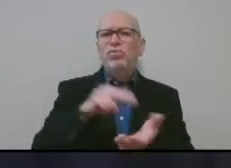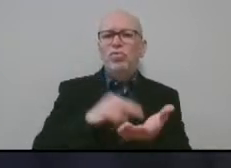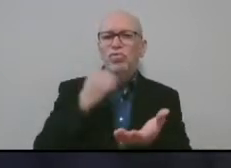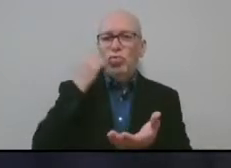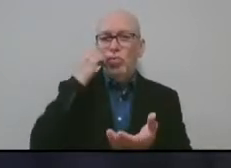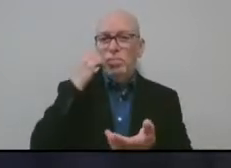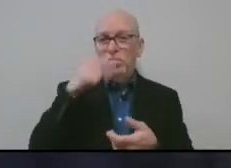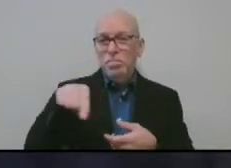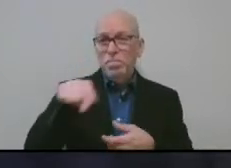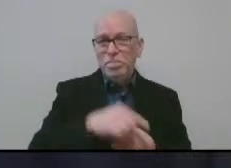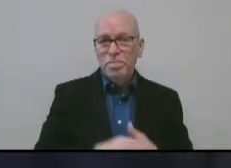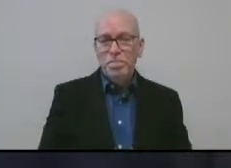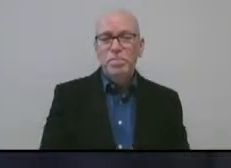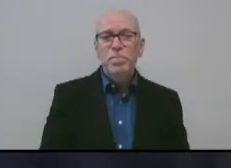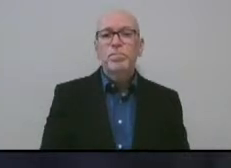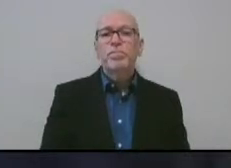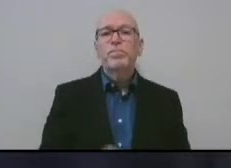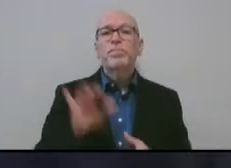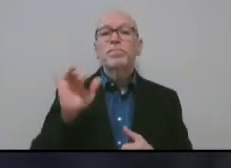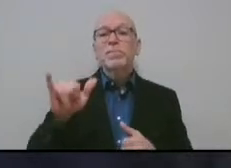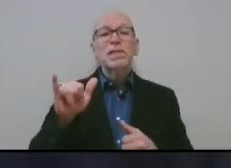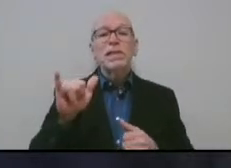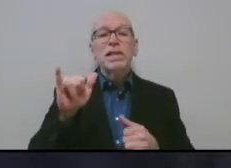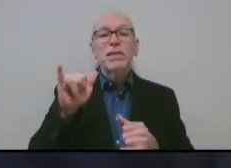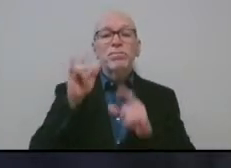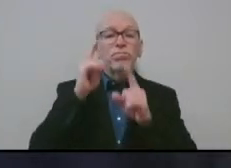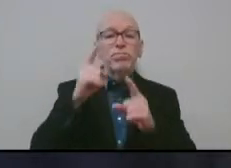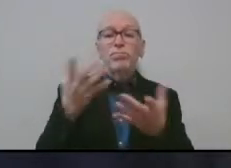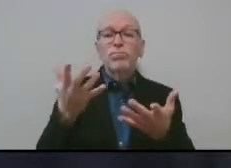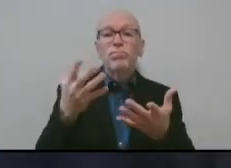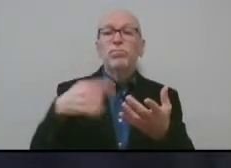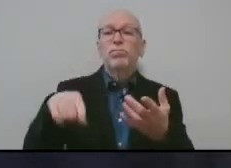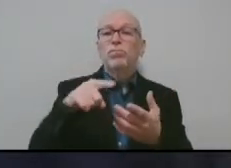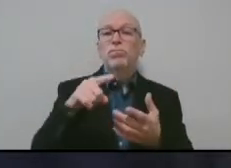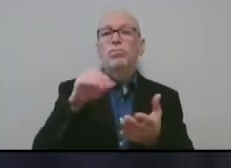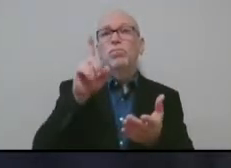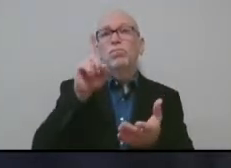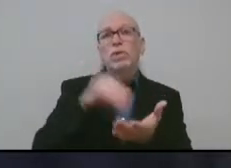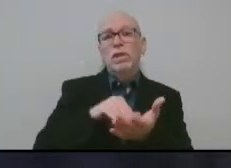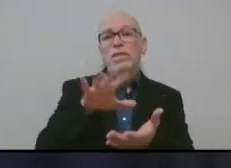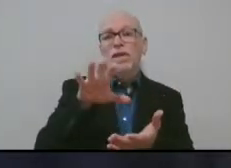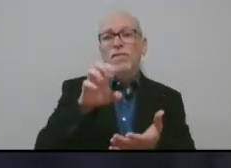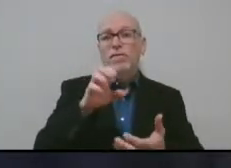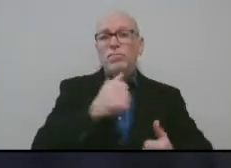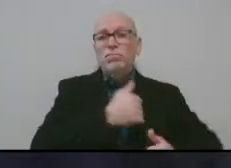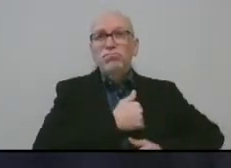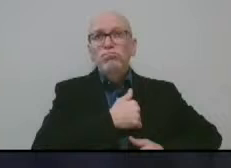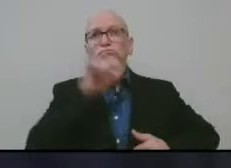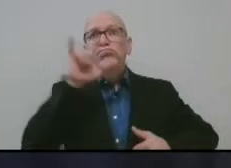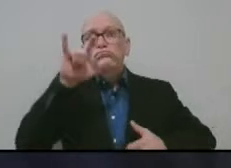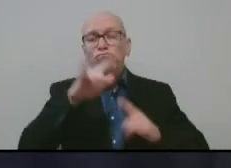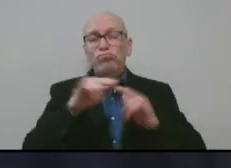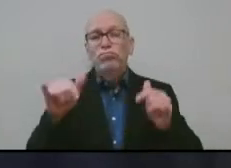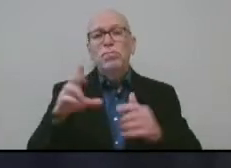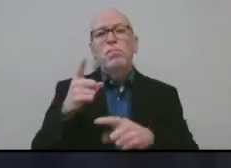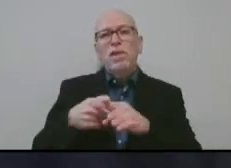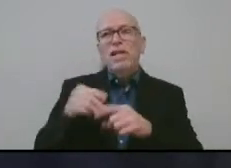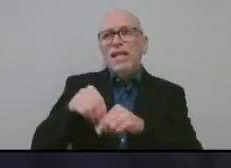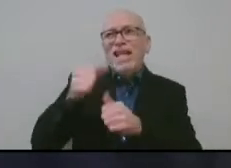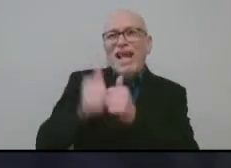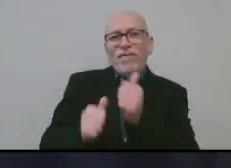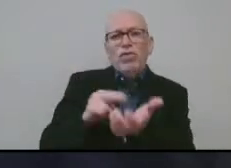facilities. The mission has involved over 1,500 soldiers and airmen and involved nearly every skilled nursing facility in the